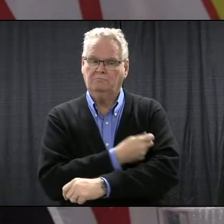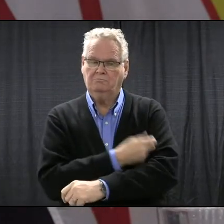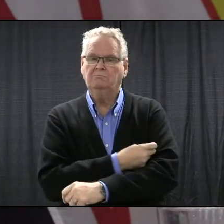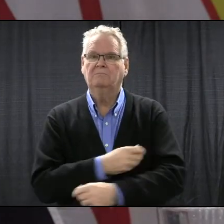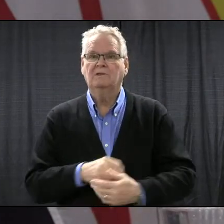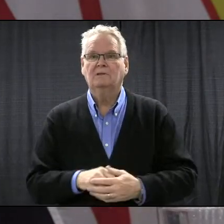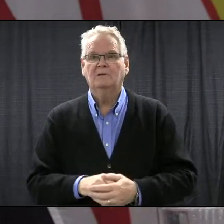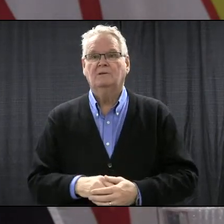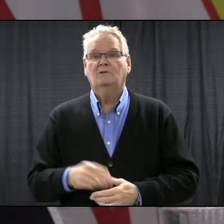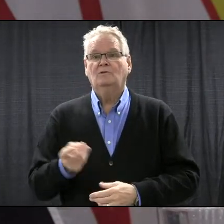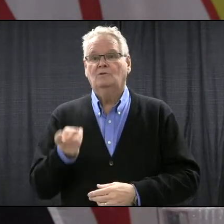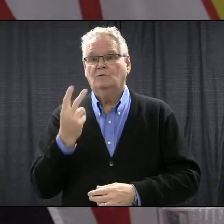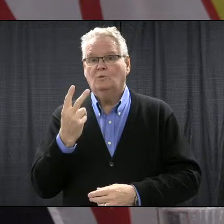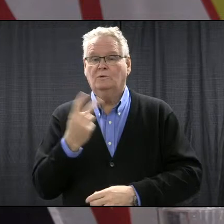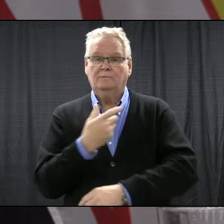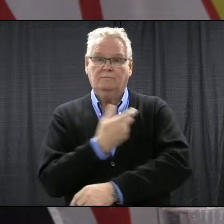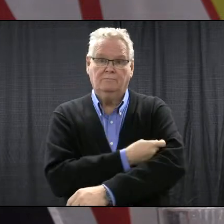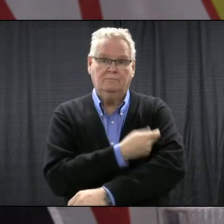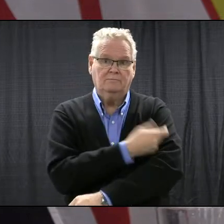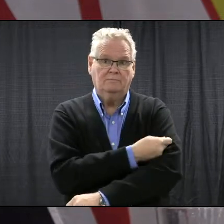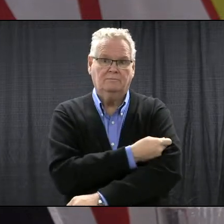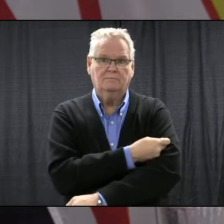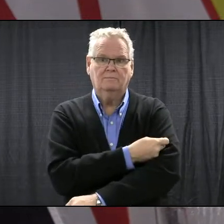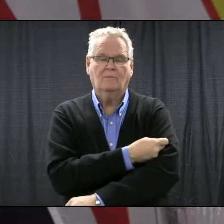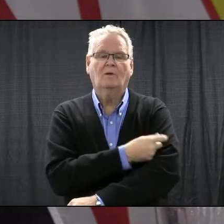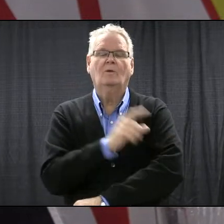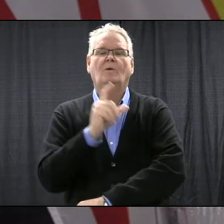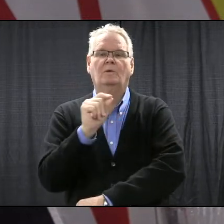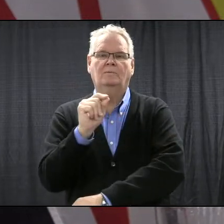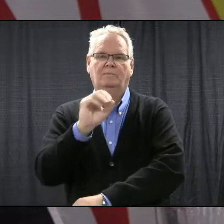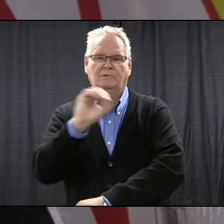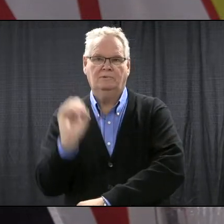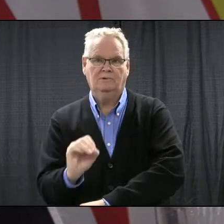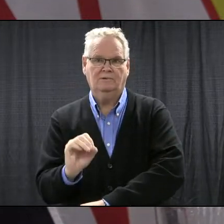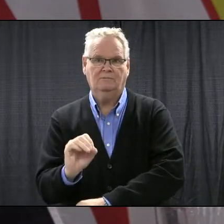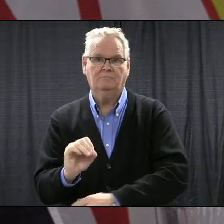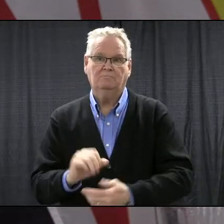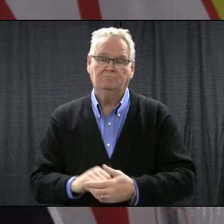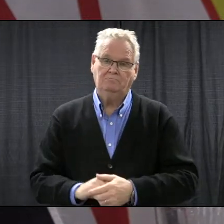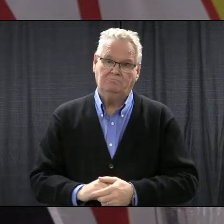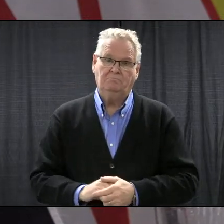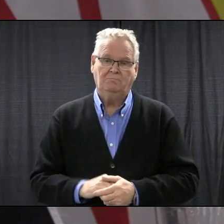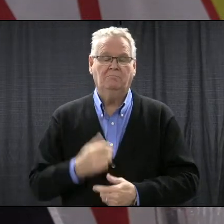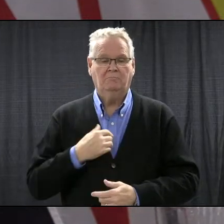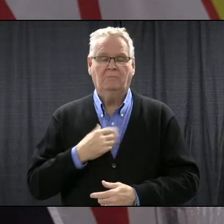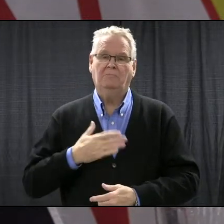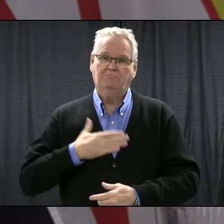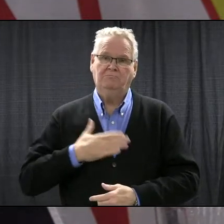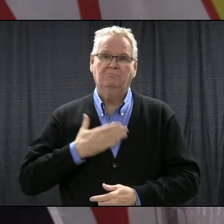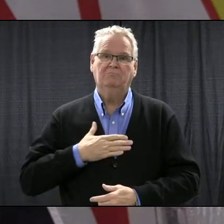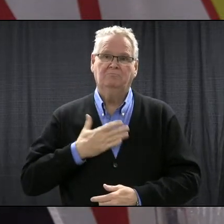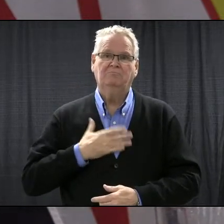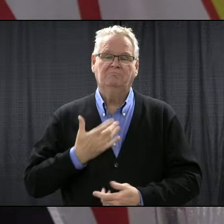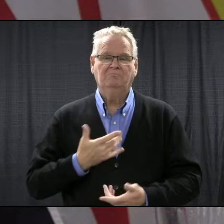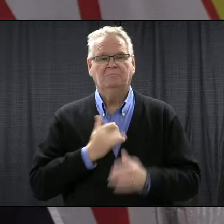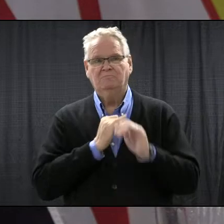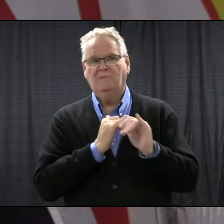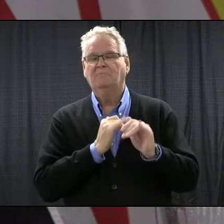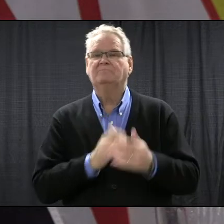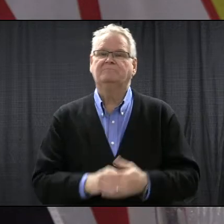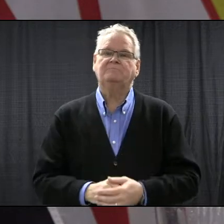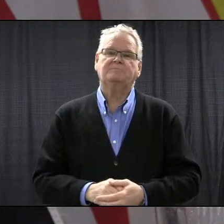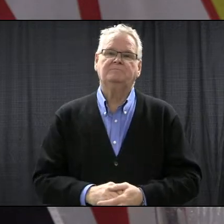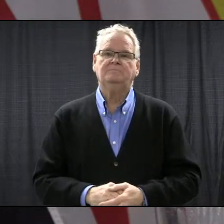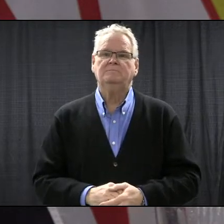2. These are incredible numbers and ones we should all be proud of. You should all be proud of at home. I think there's